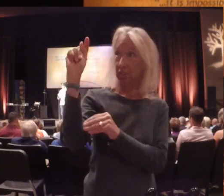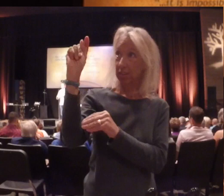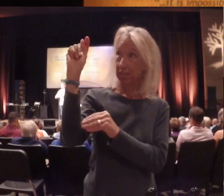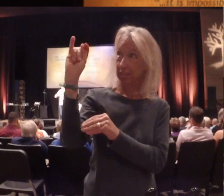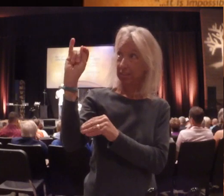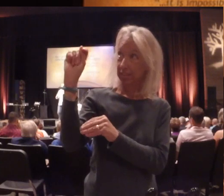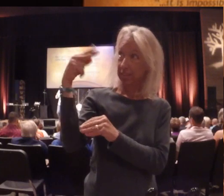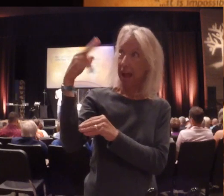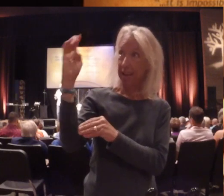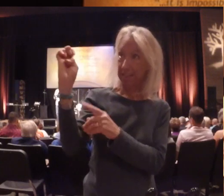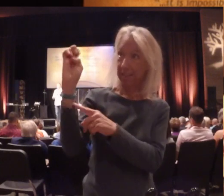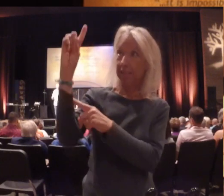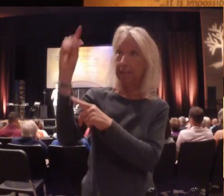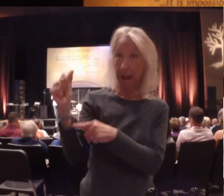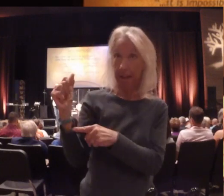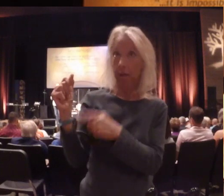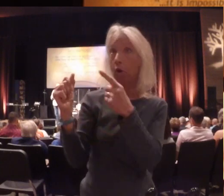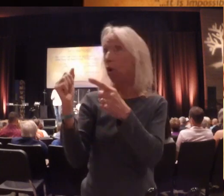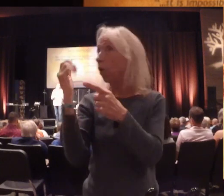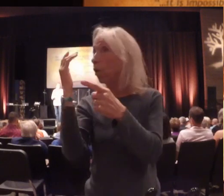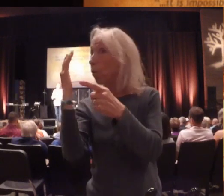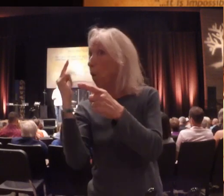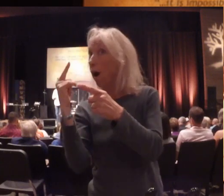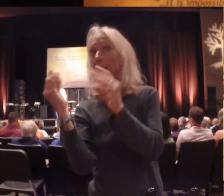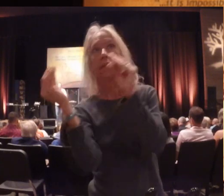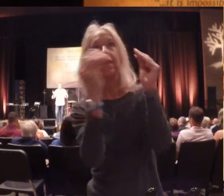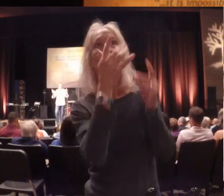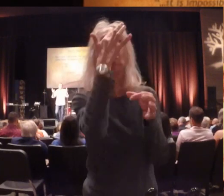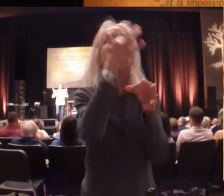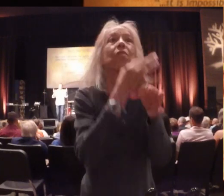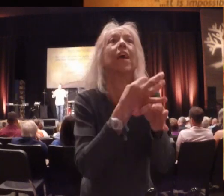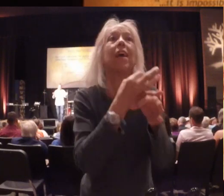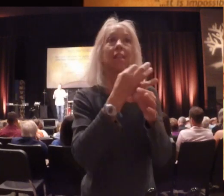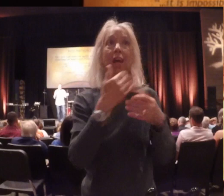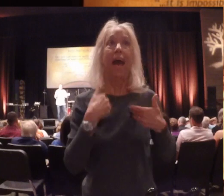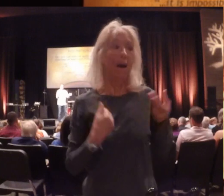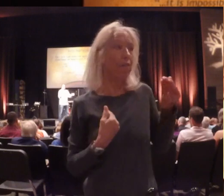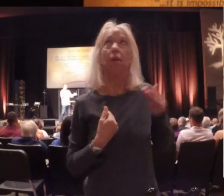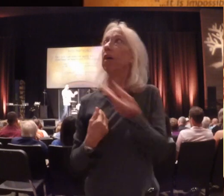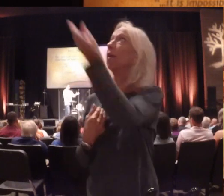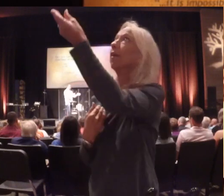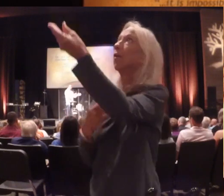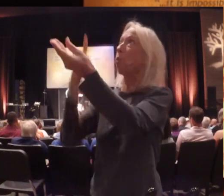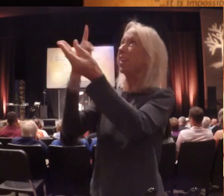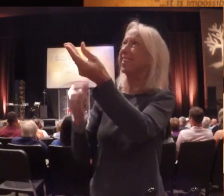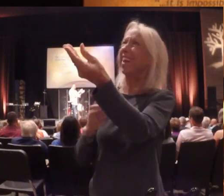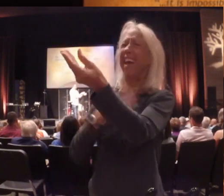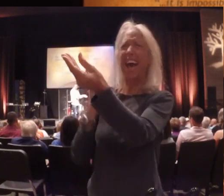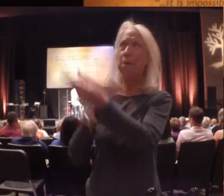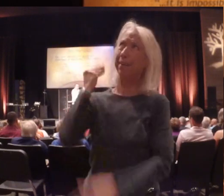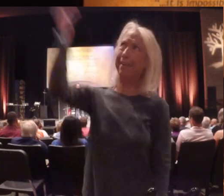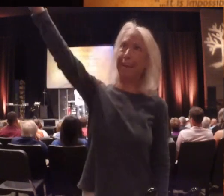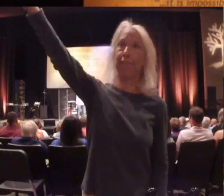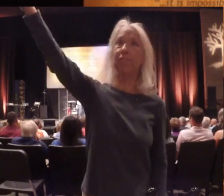guys to grasp it because we know it leads to a ridiculous kind of faith. Malachi 3:10, God says, like, hey, if you want to have a ridiculous kind of faith, you're going to